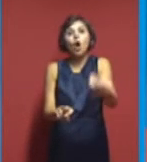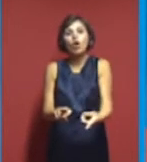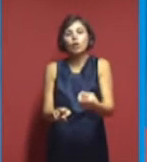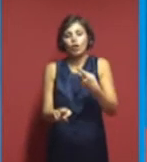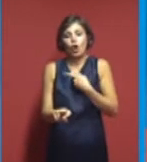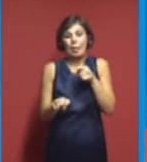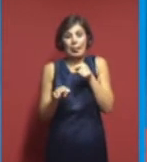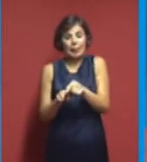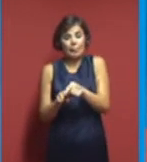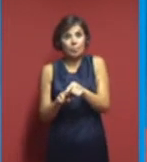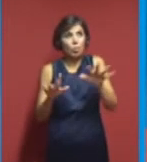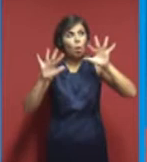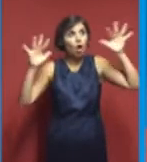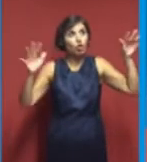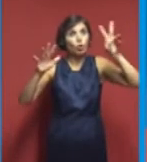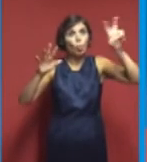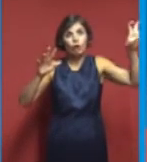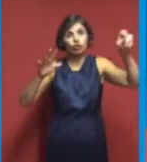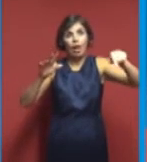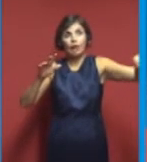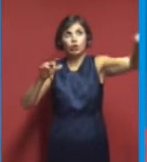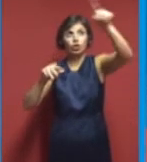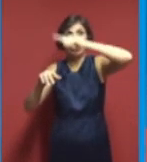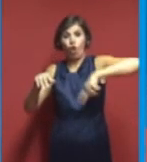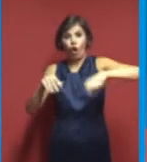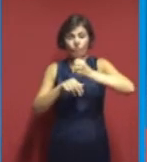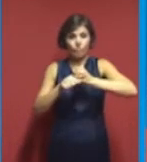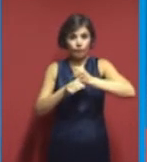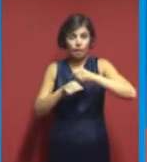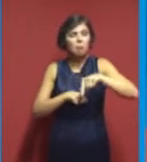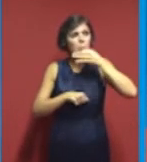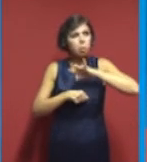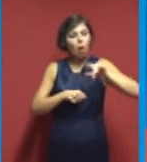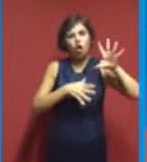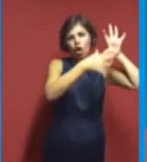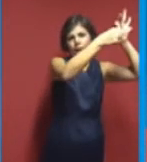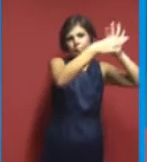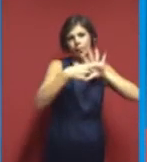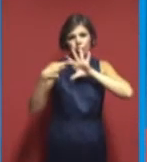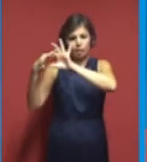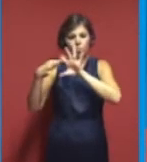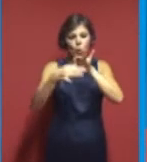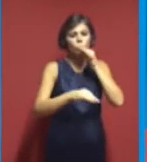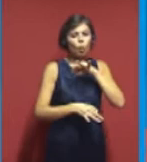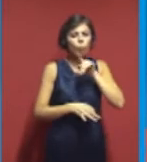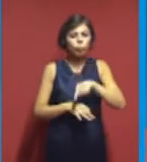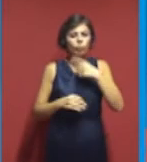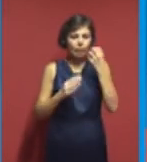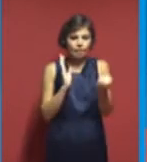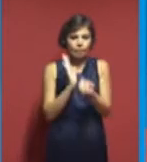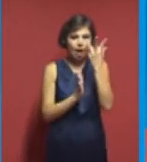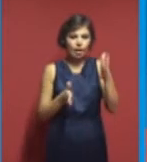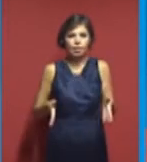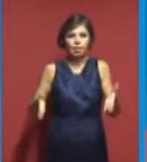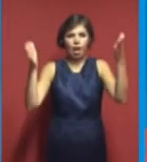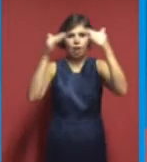we'll double next year, where you can make things like a house. This is the Fab Lab house we made in 2010 for a solar decathlon competition. I'm